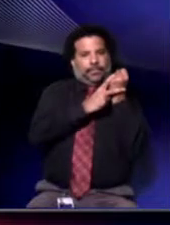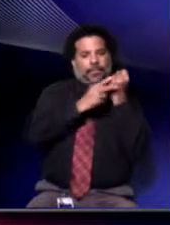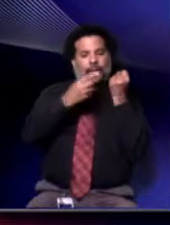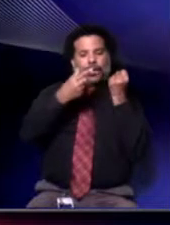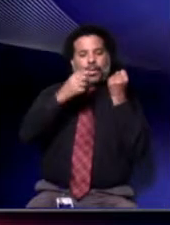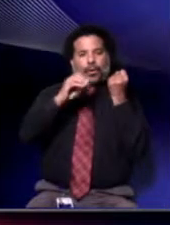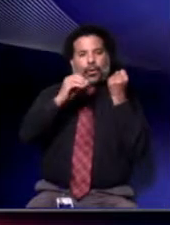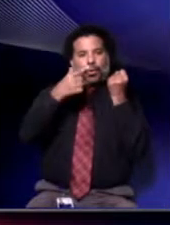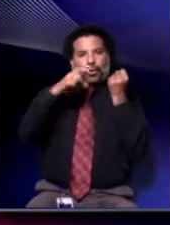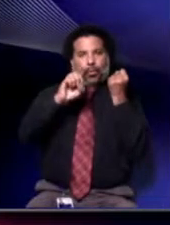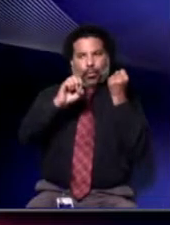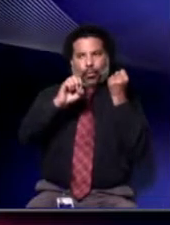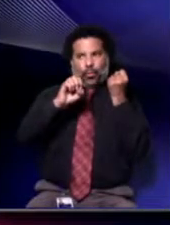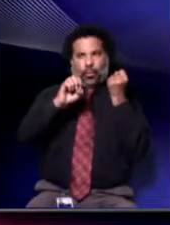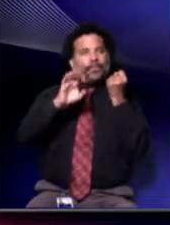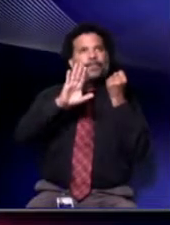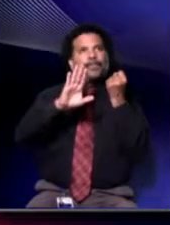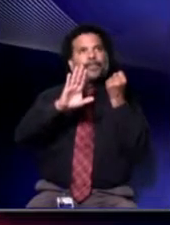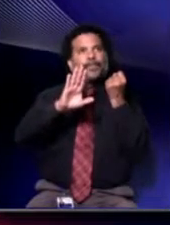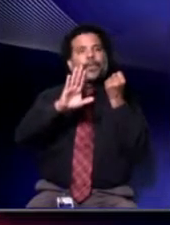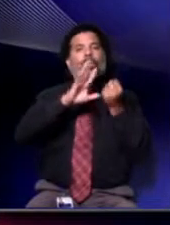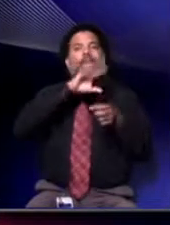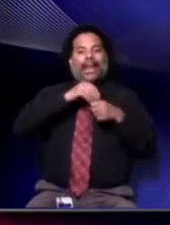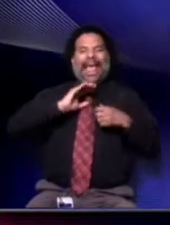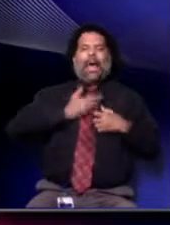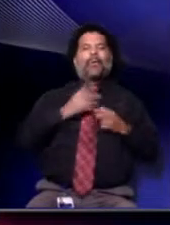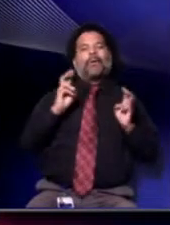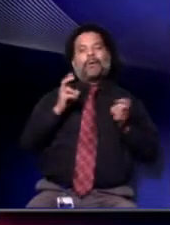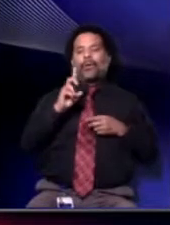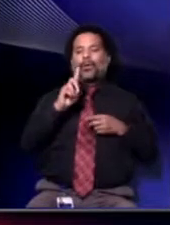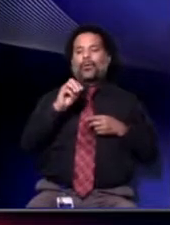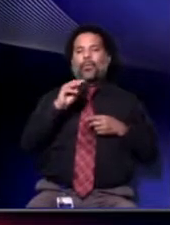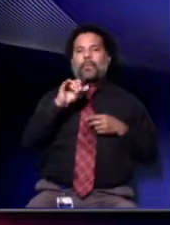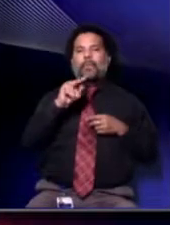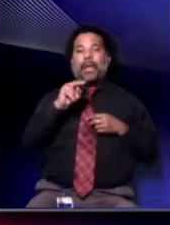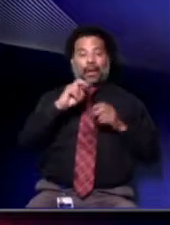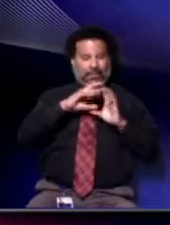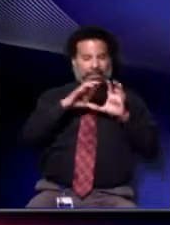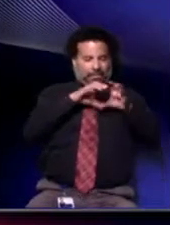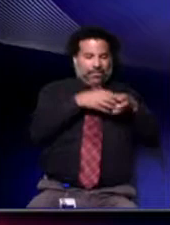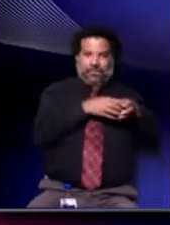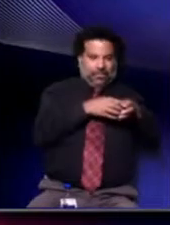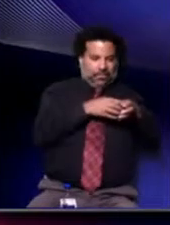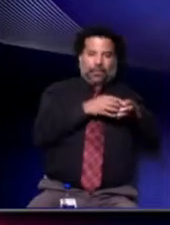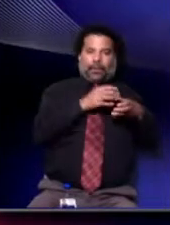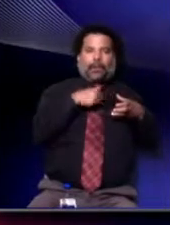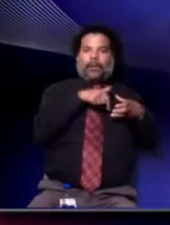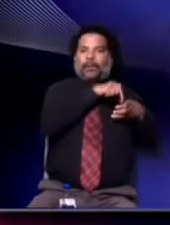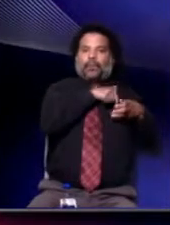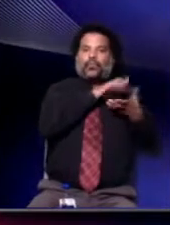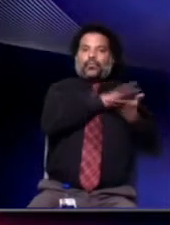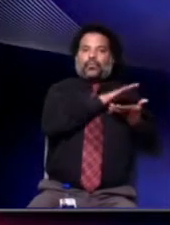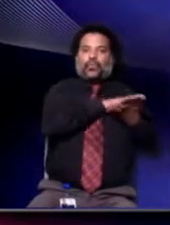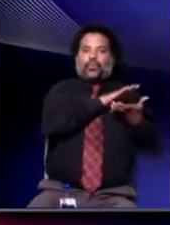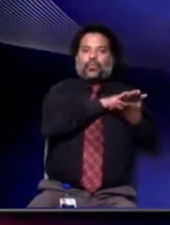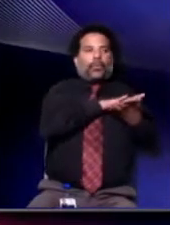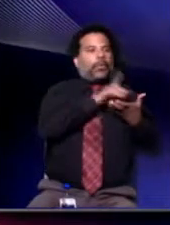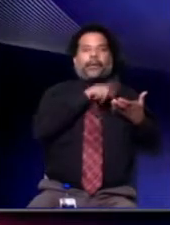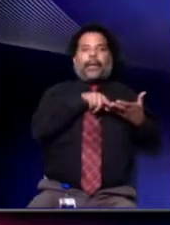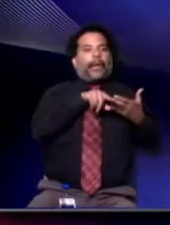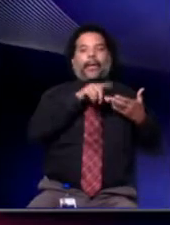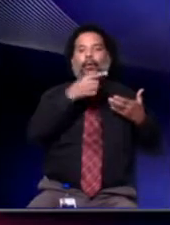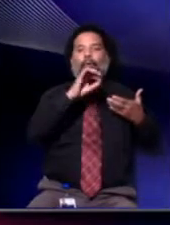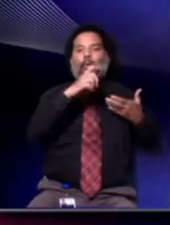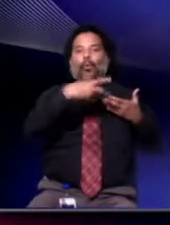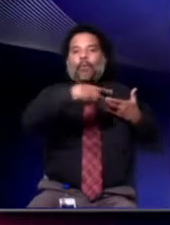Google, within our domain, if you will, and it does not get disseminated or shared through Google